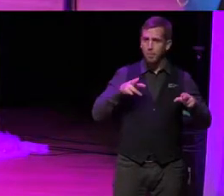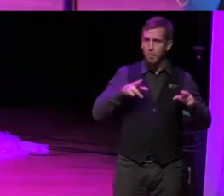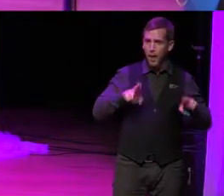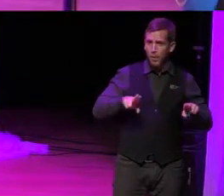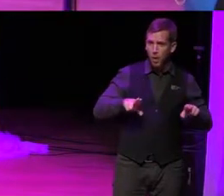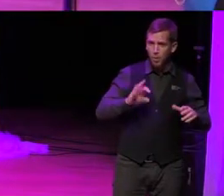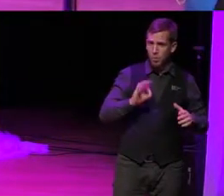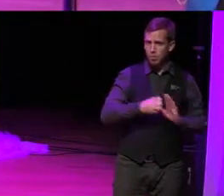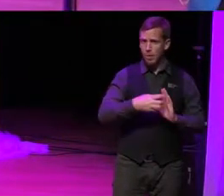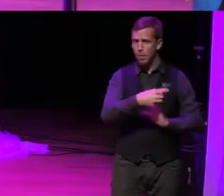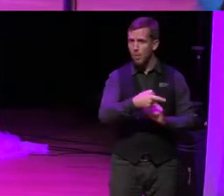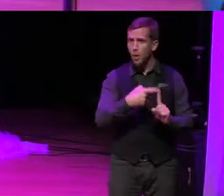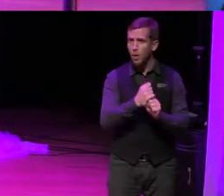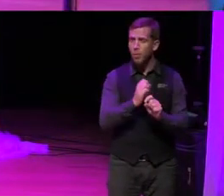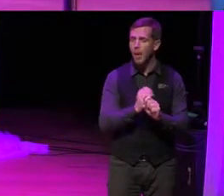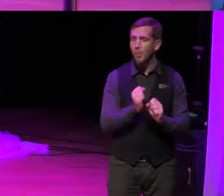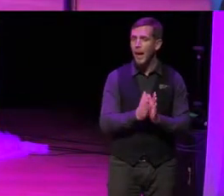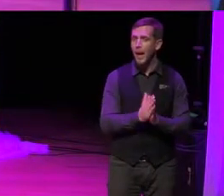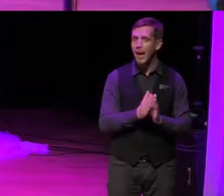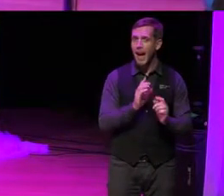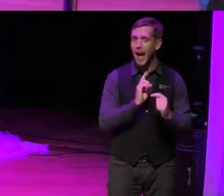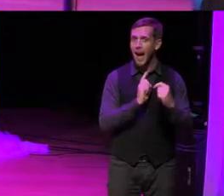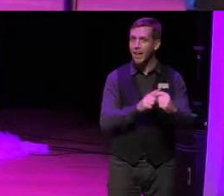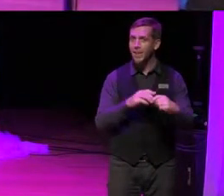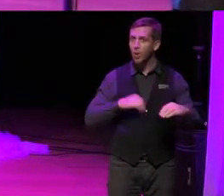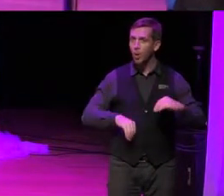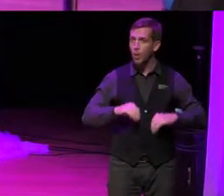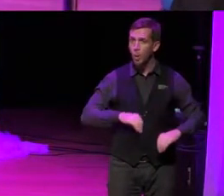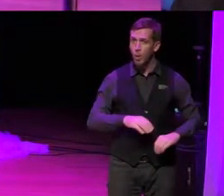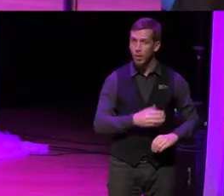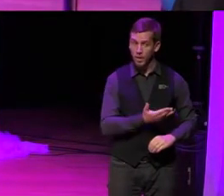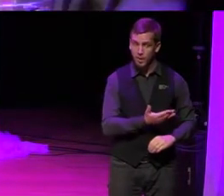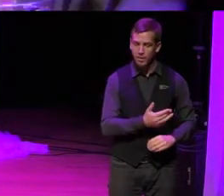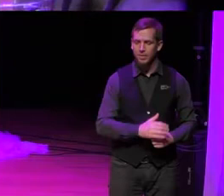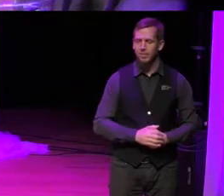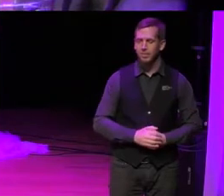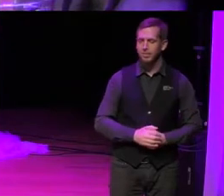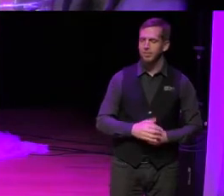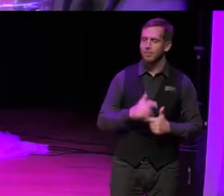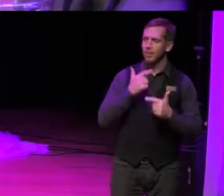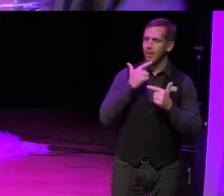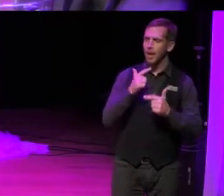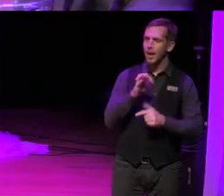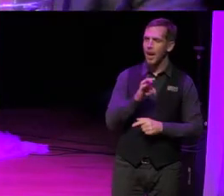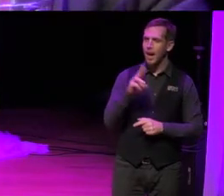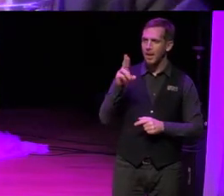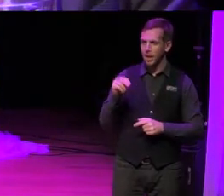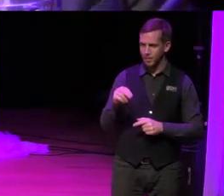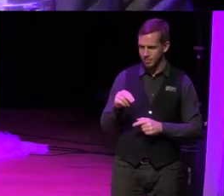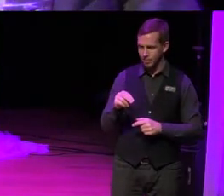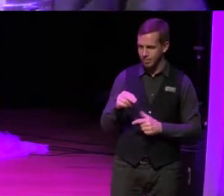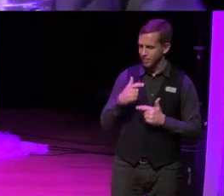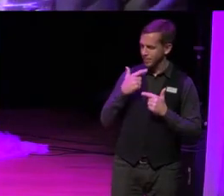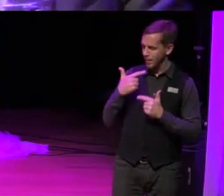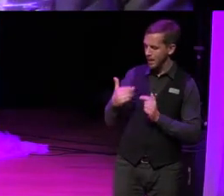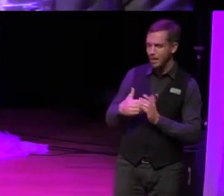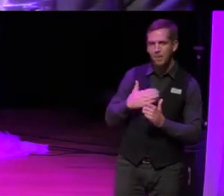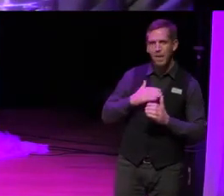anti-corruption? Thank you, Hanna. Greetings to all colleagues, and thank you for the